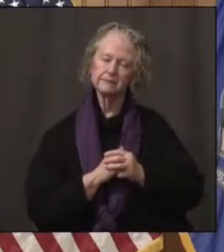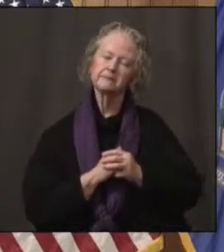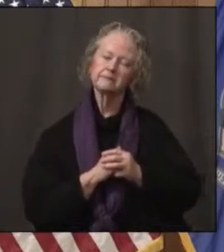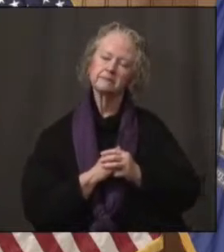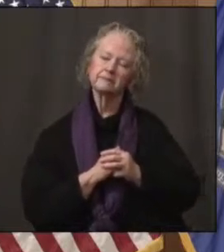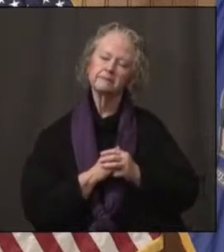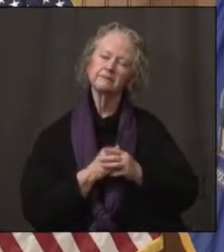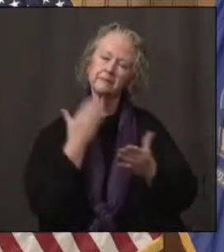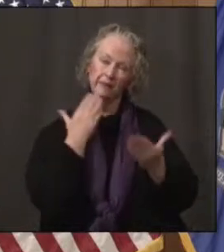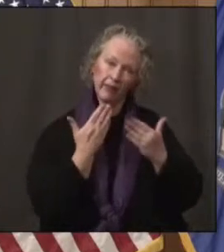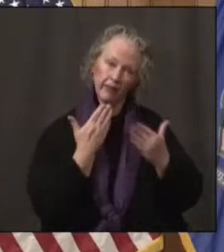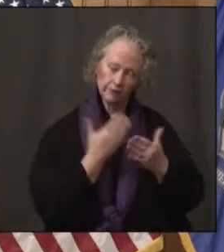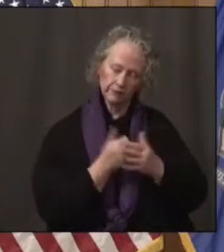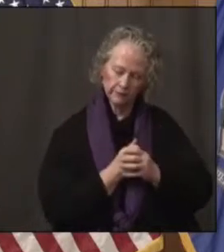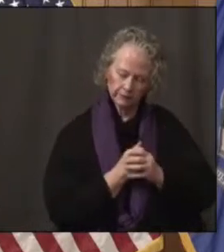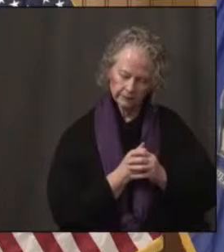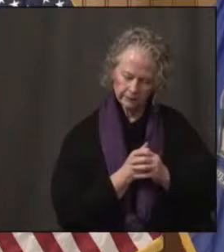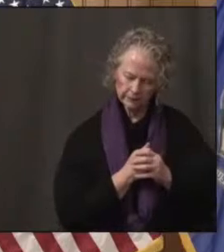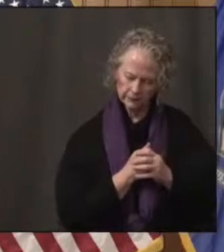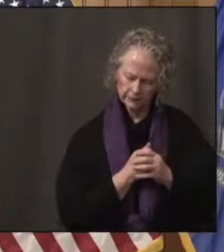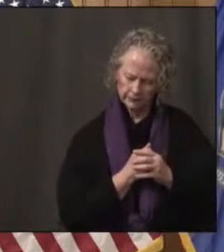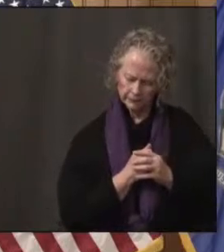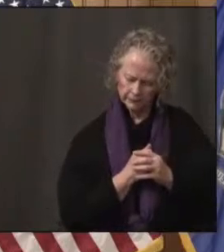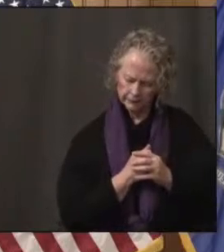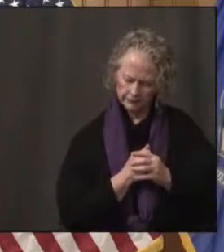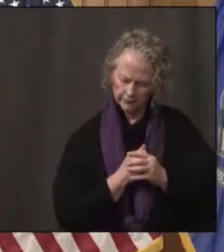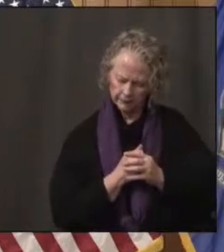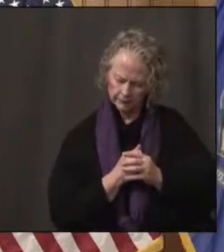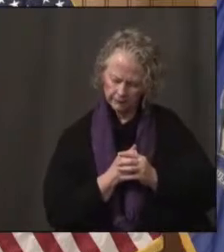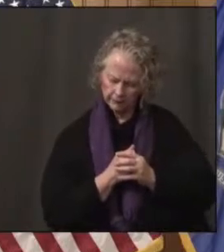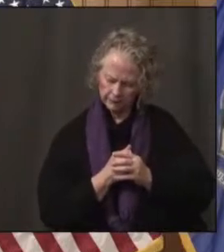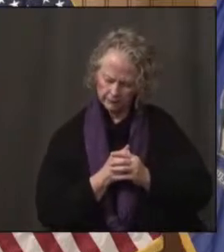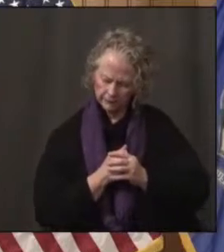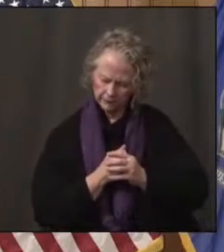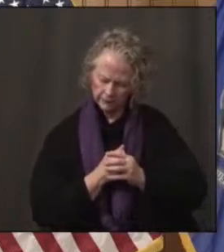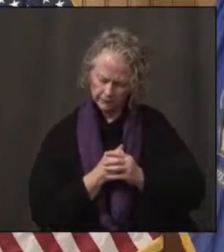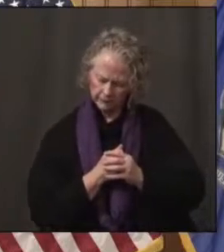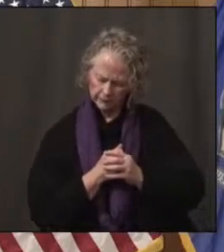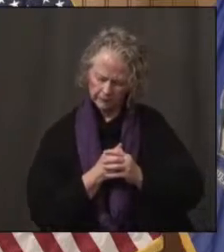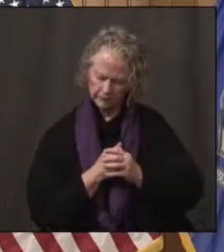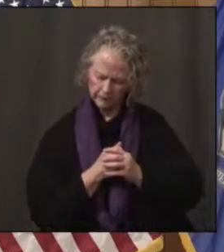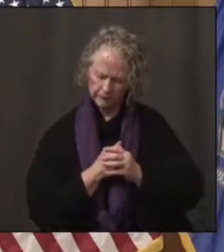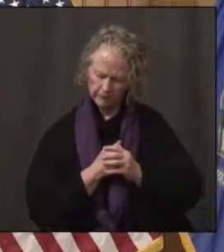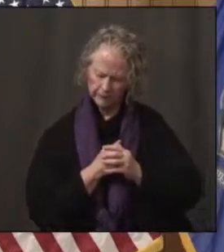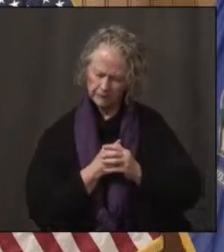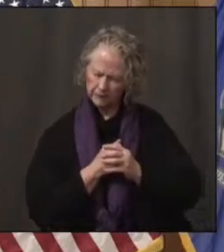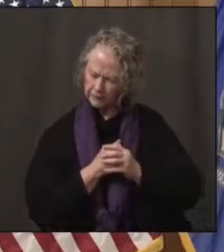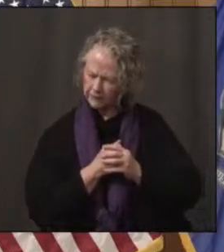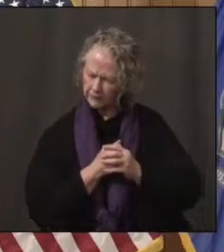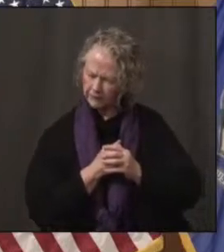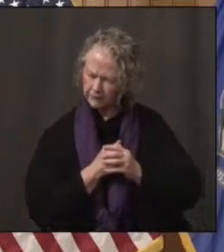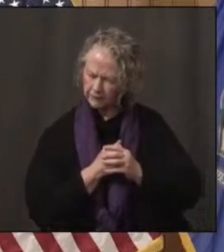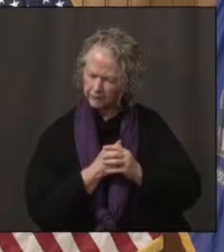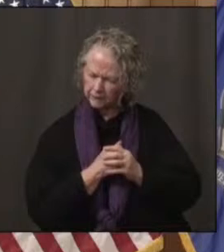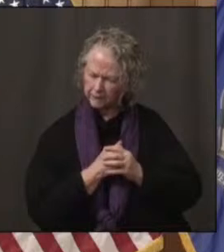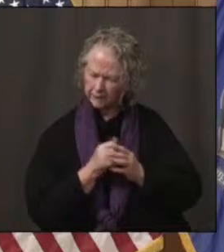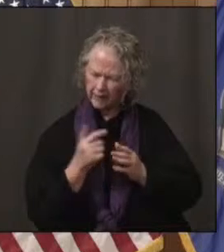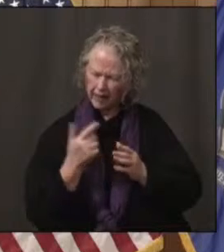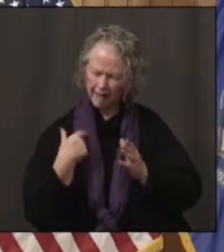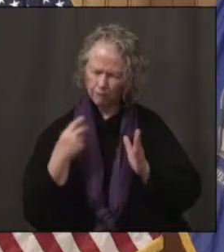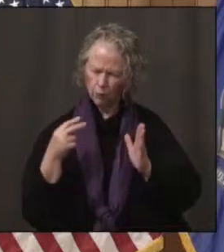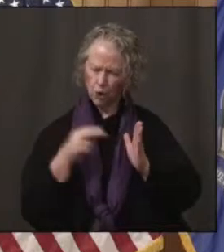Thanks very much. Just a second, I want to look at my notes. I want to, follow up on a question Sue had just asked.